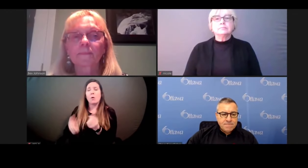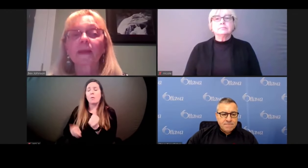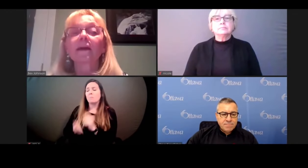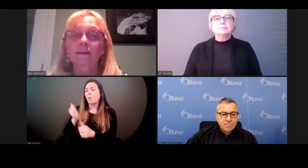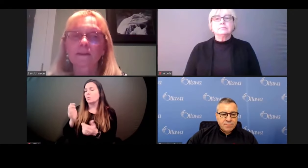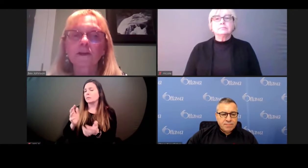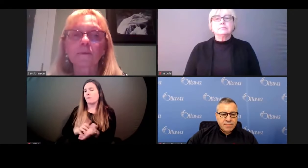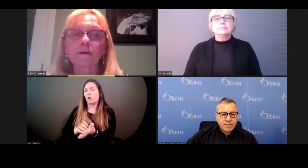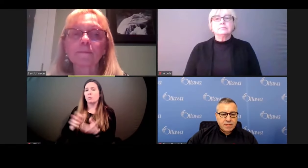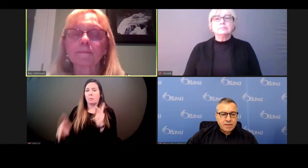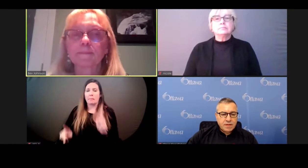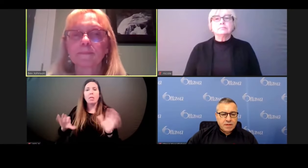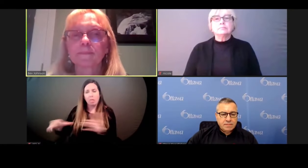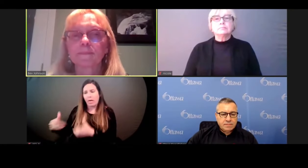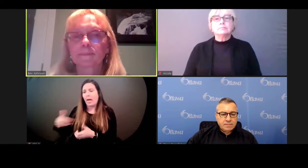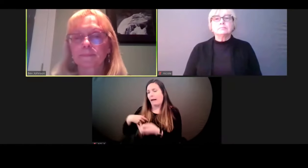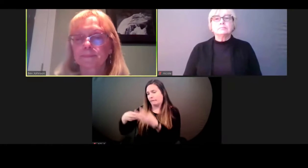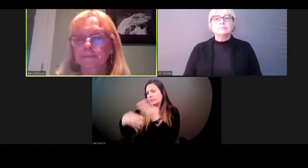that. Thank you, Mayor.